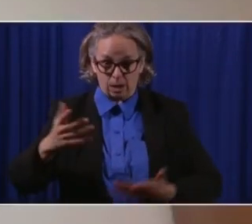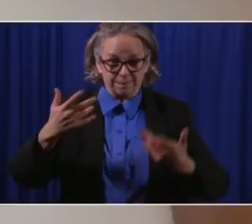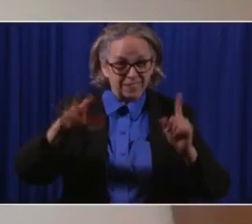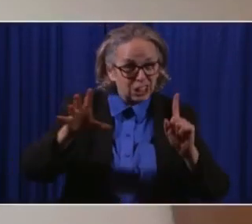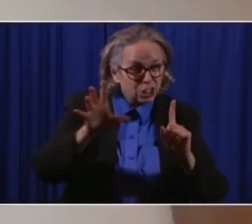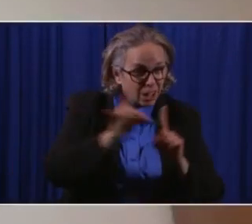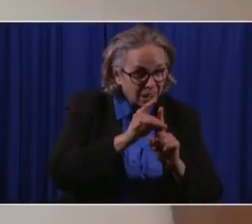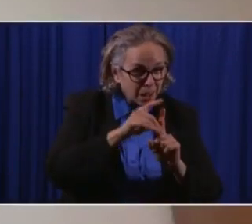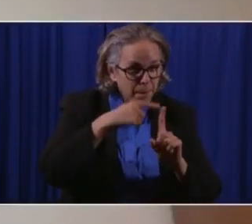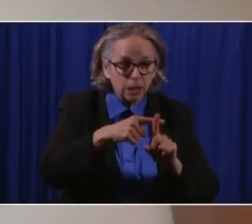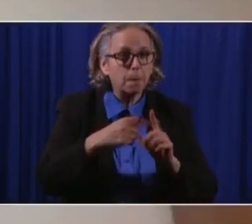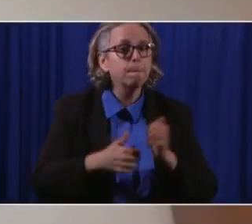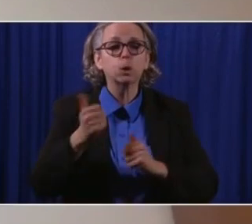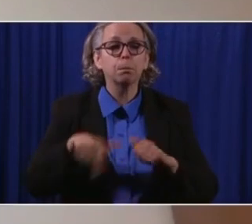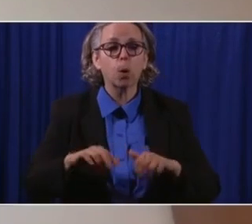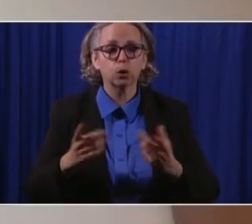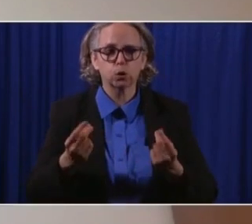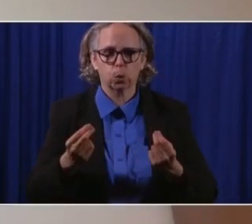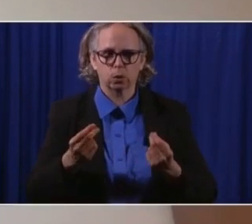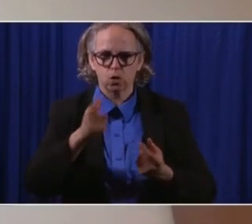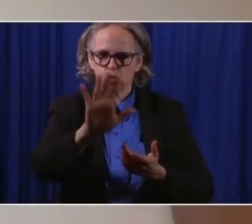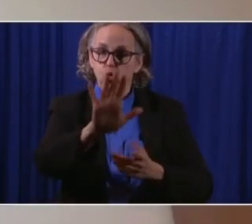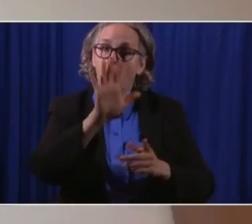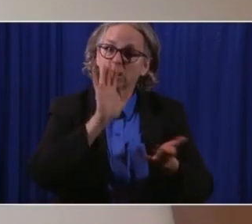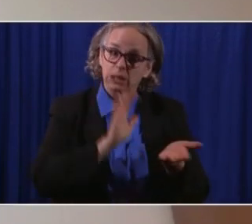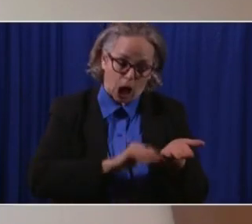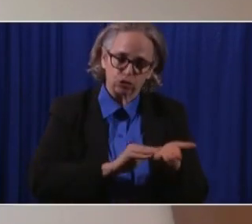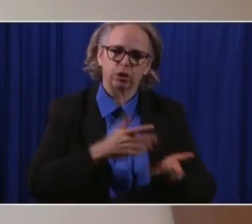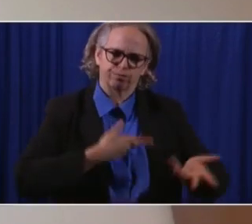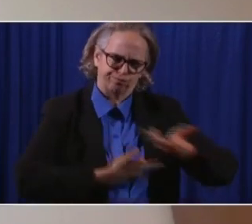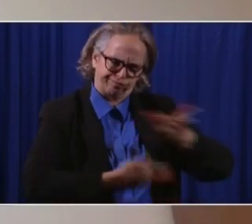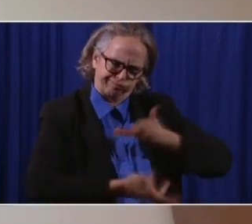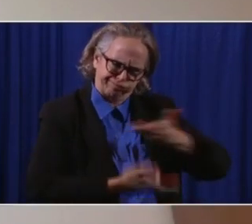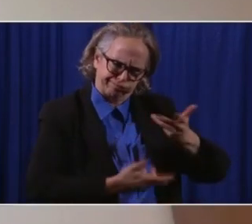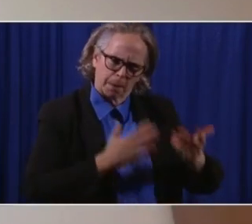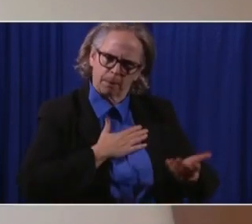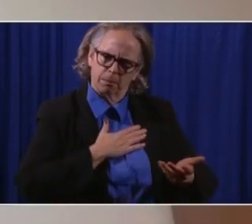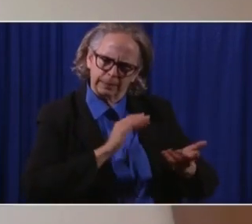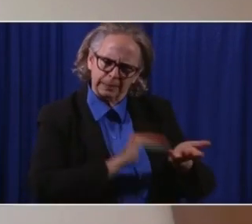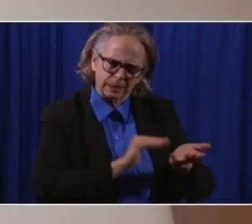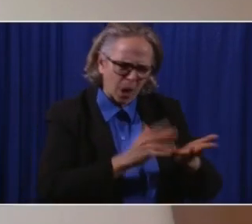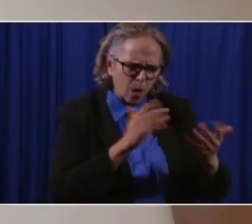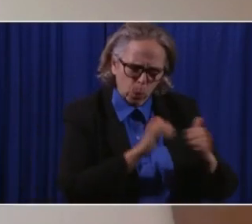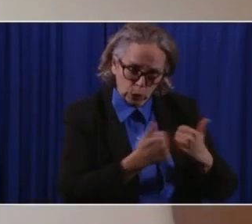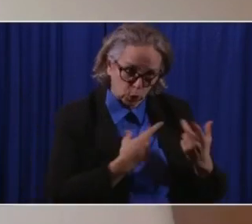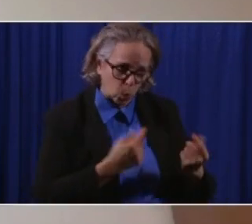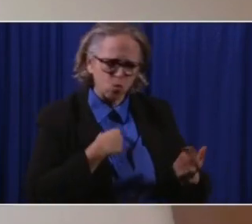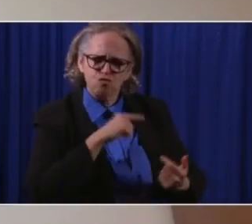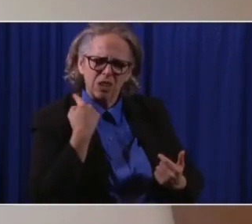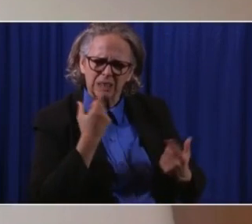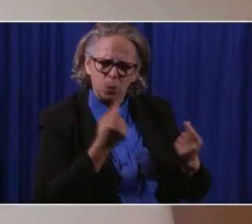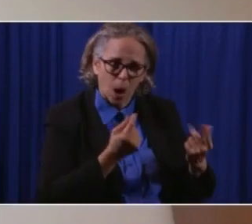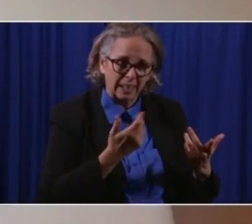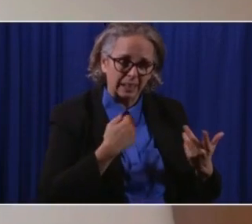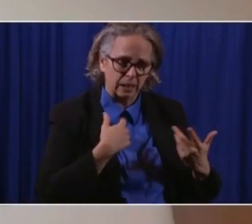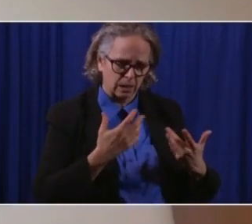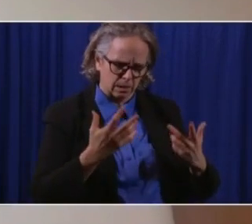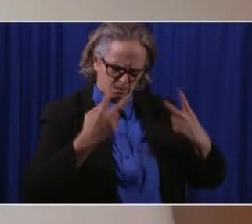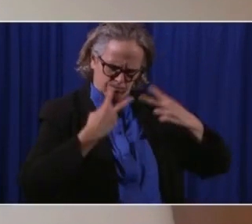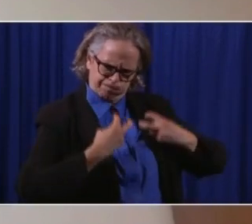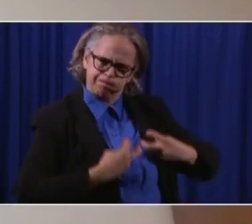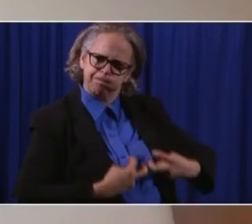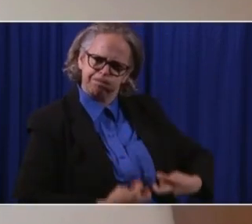provider and makes certain that they have discussed, you know, the health risk and that they've had a complete assessment before they return to